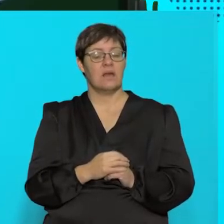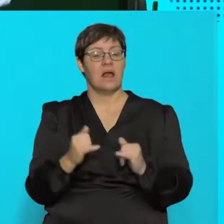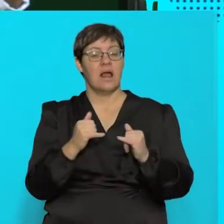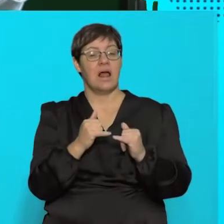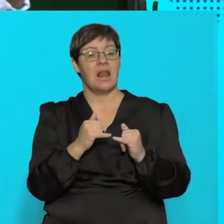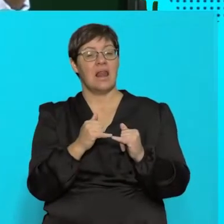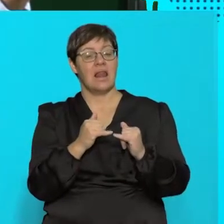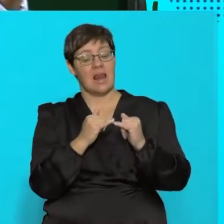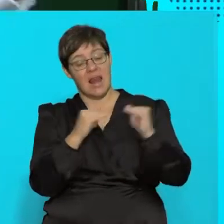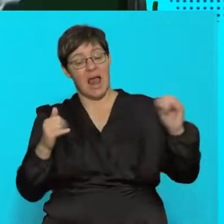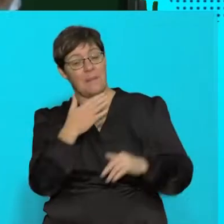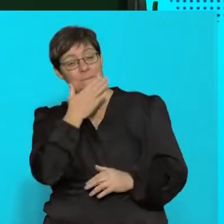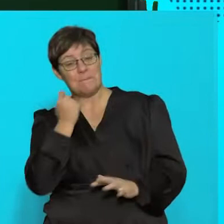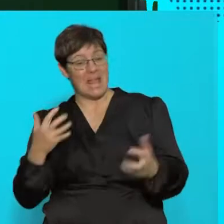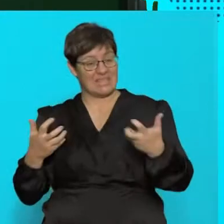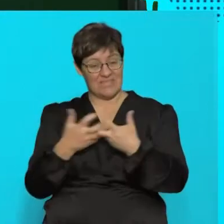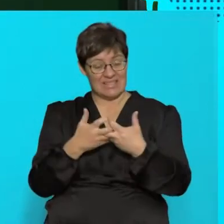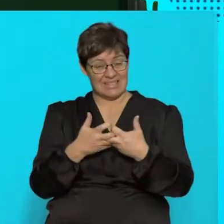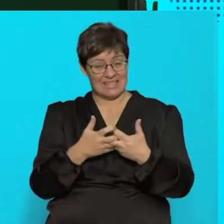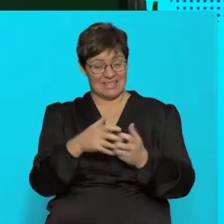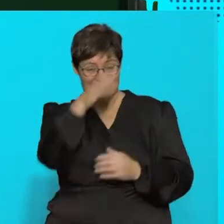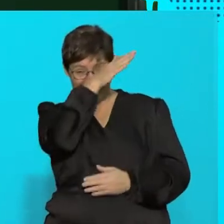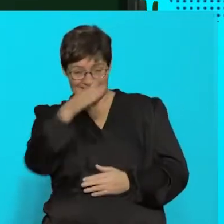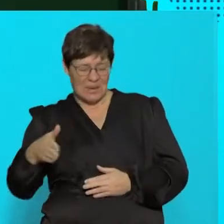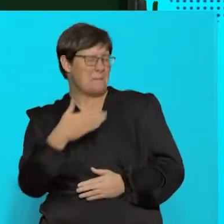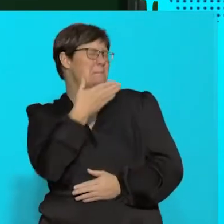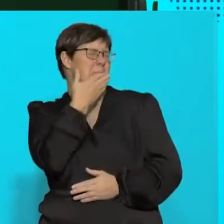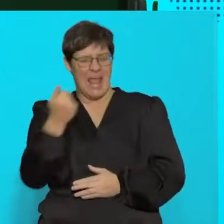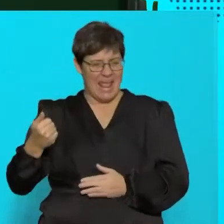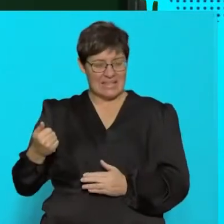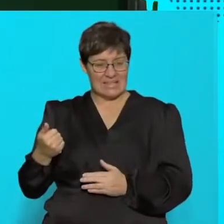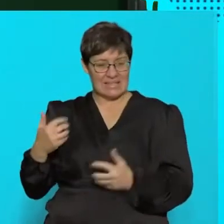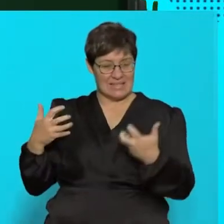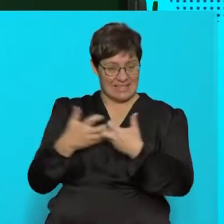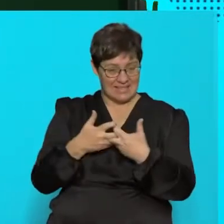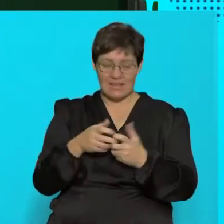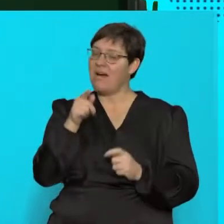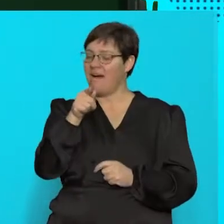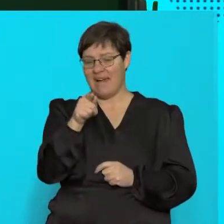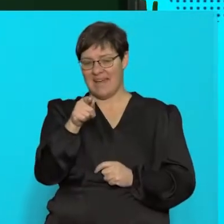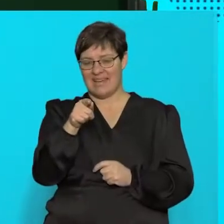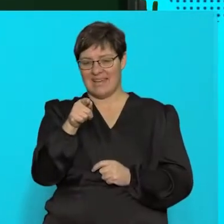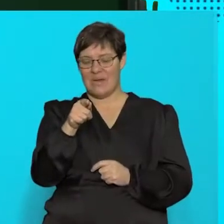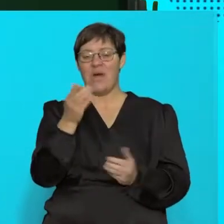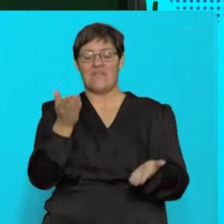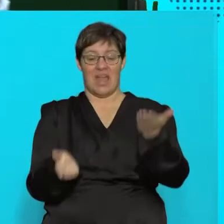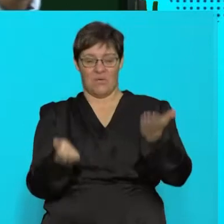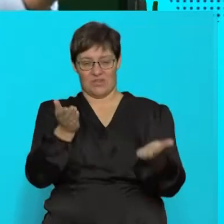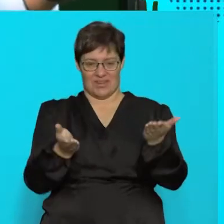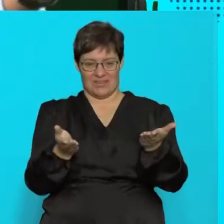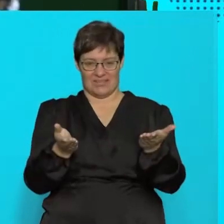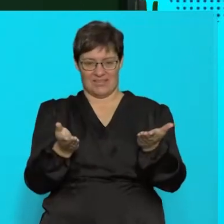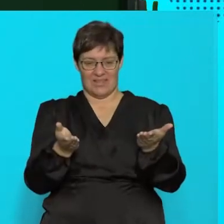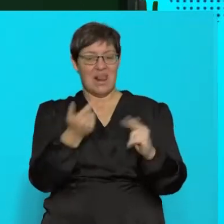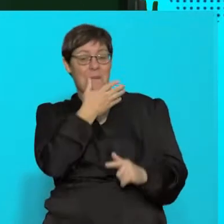that represents the line of best fit. It's actually the best one. Are we all together? It will be the